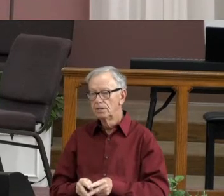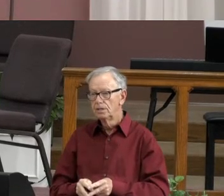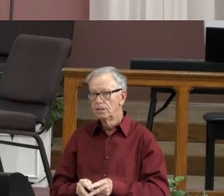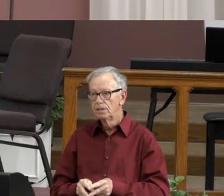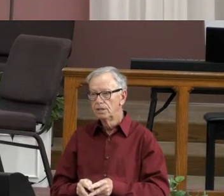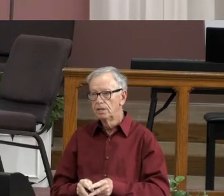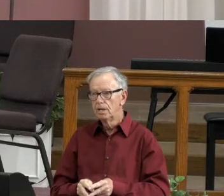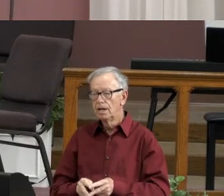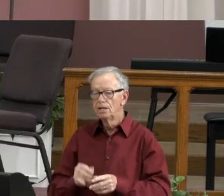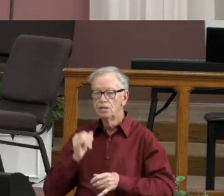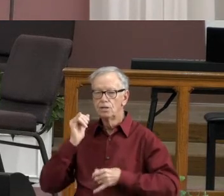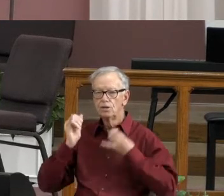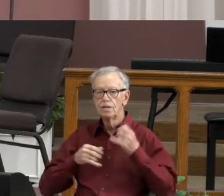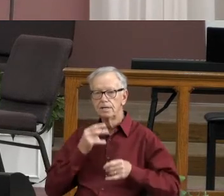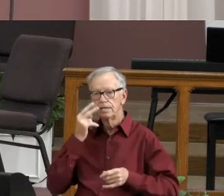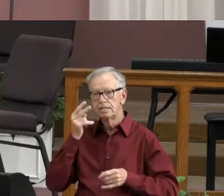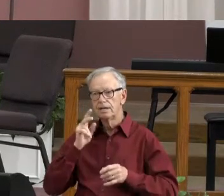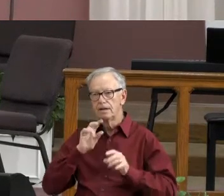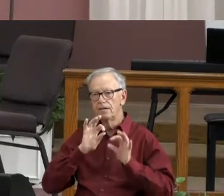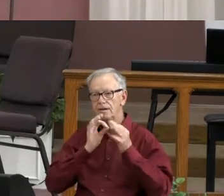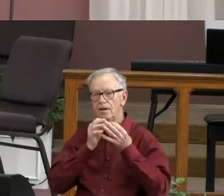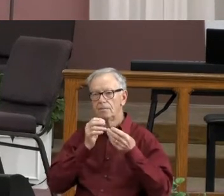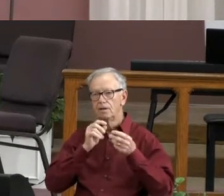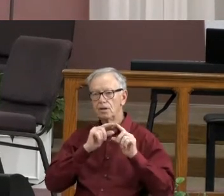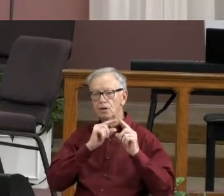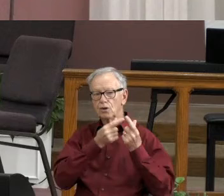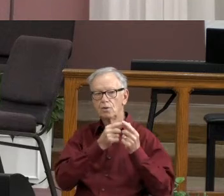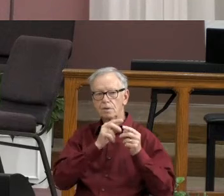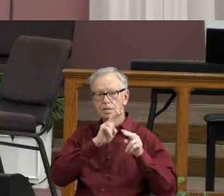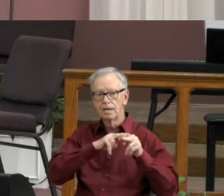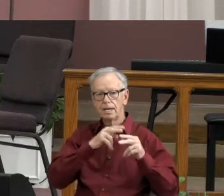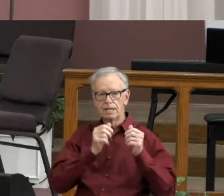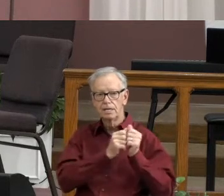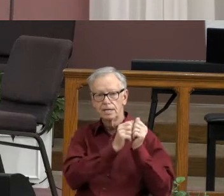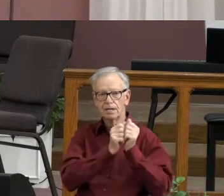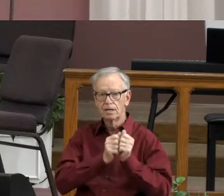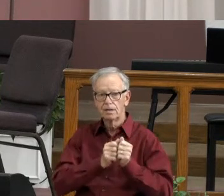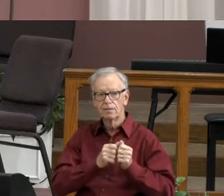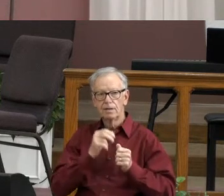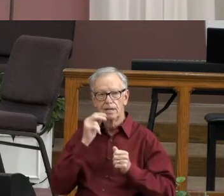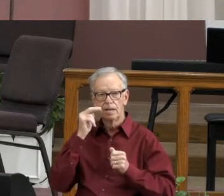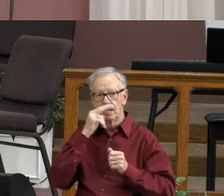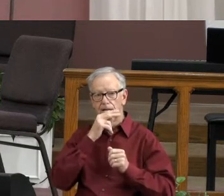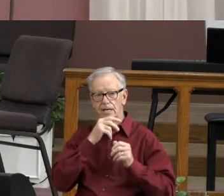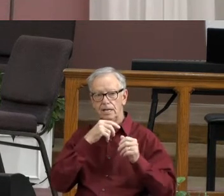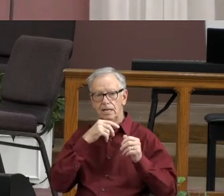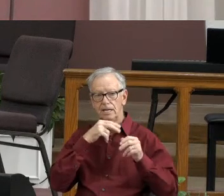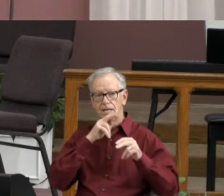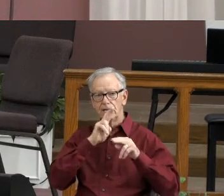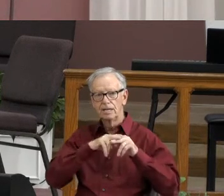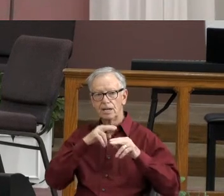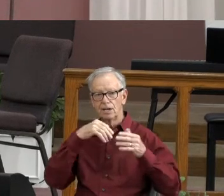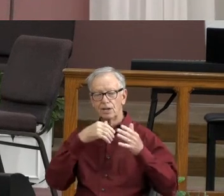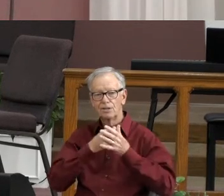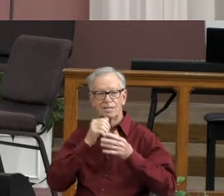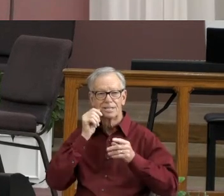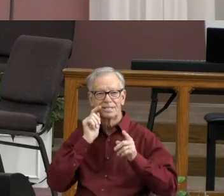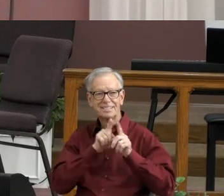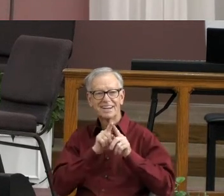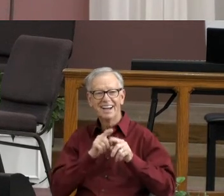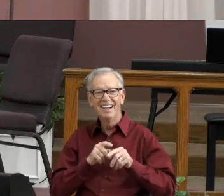And it is a joy to see family groups sitting together. Even Hal's sitting close to his sister.